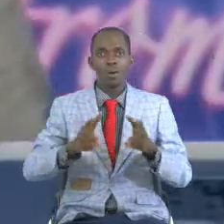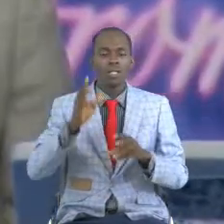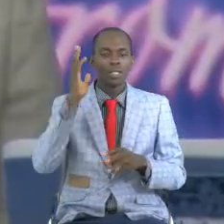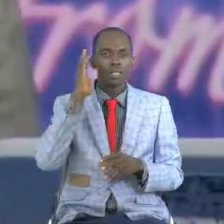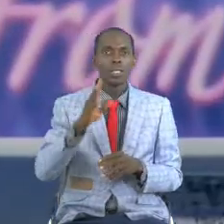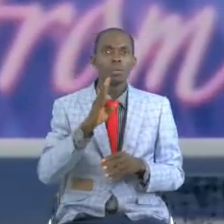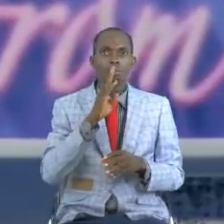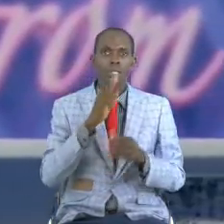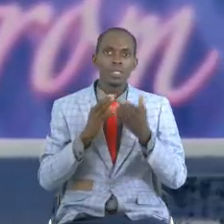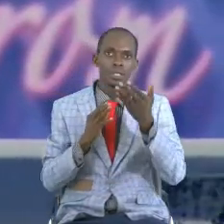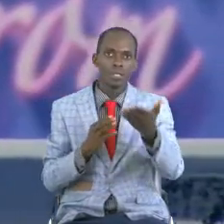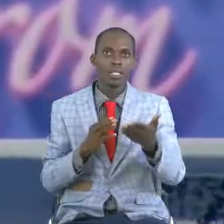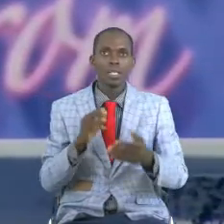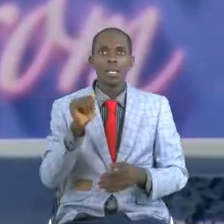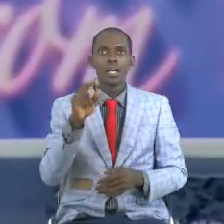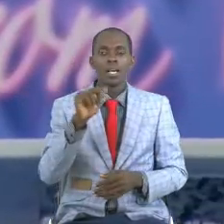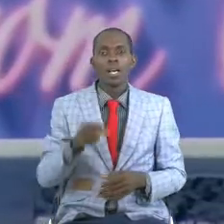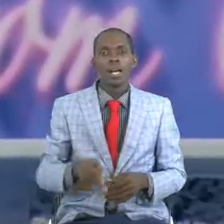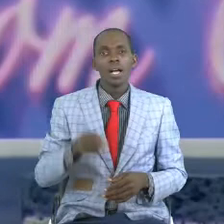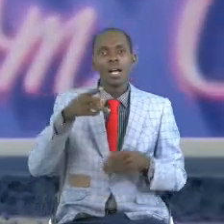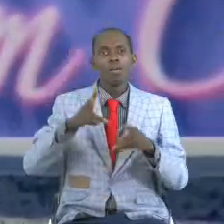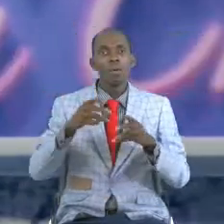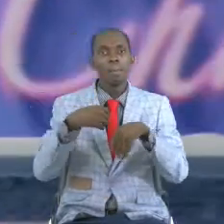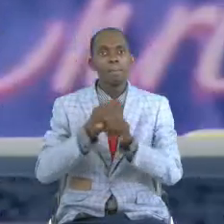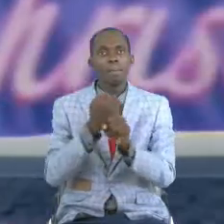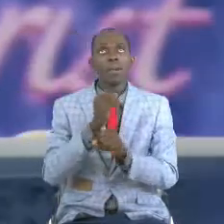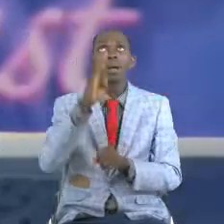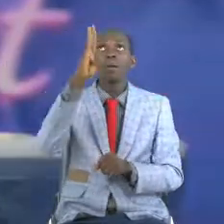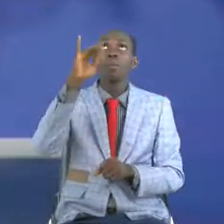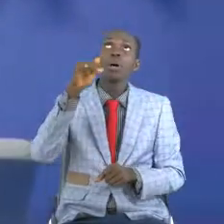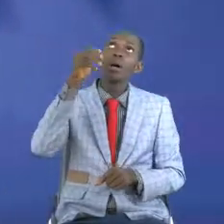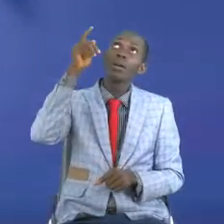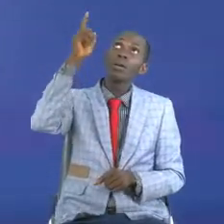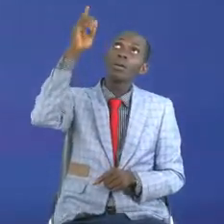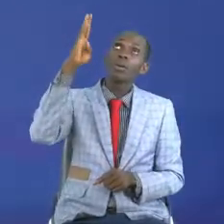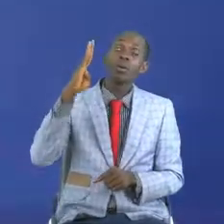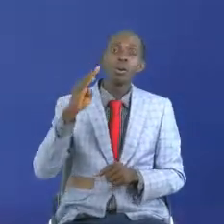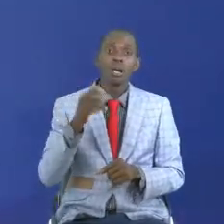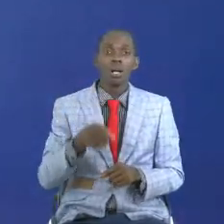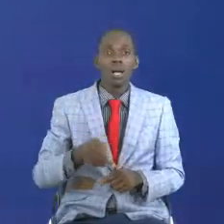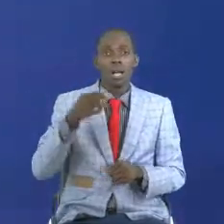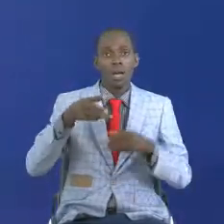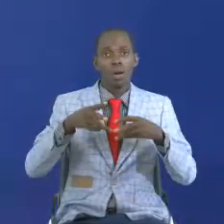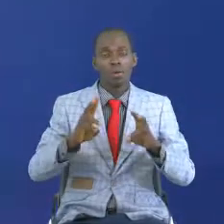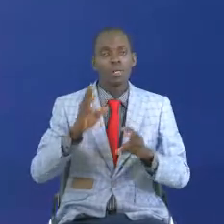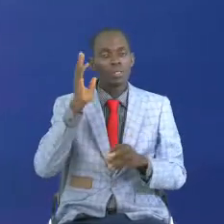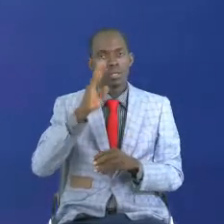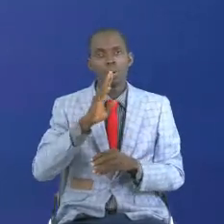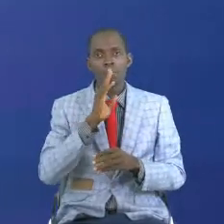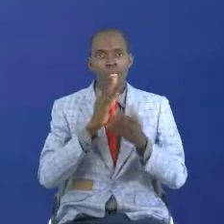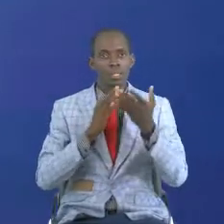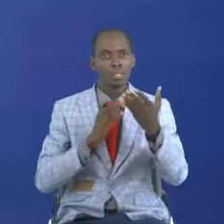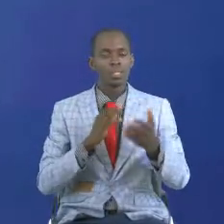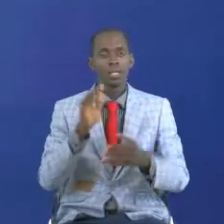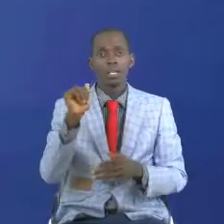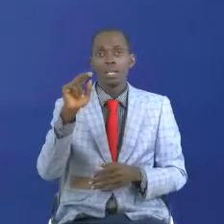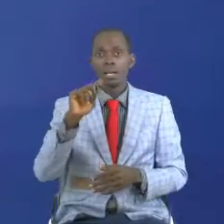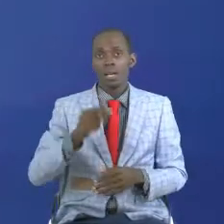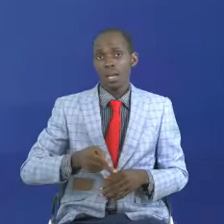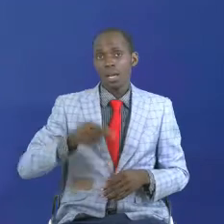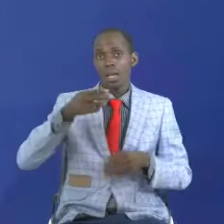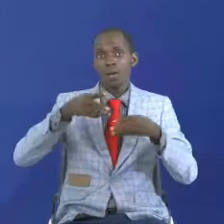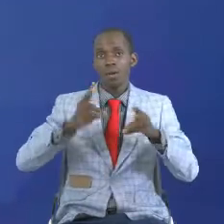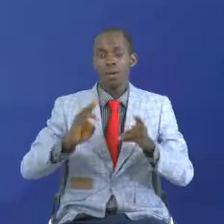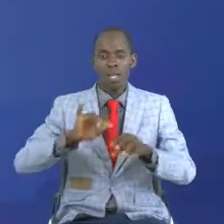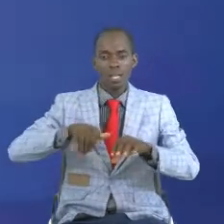an highway made by God, and an highway shall be there, an highway established